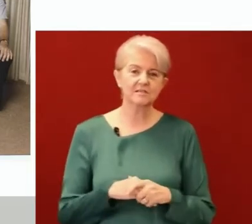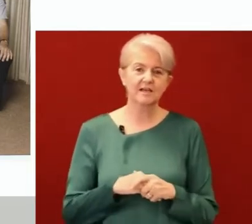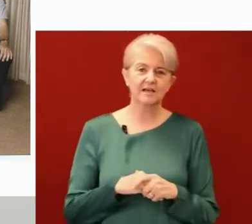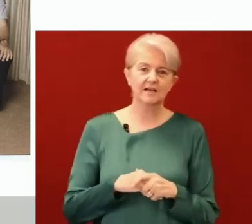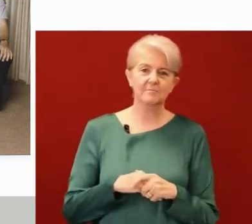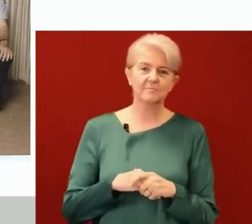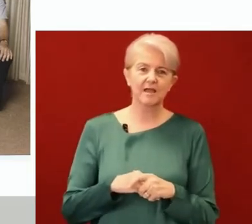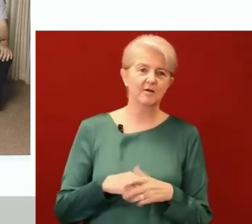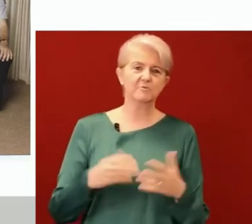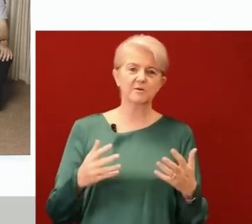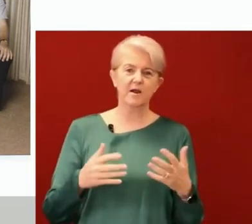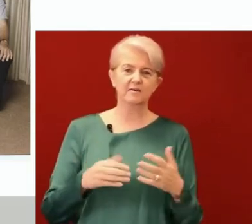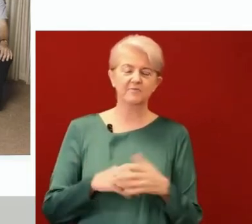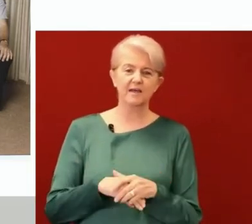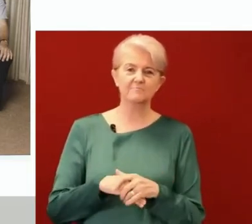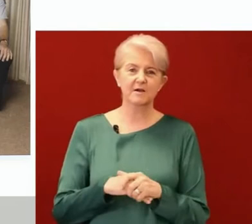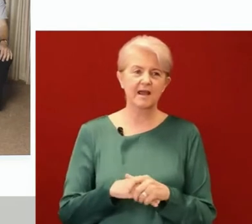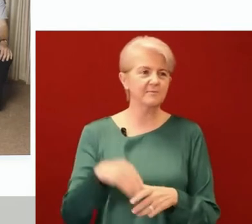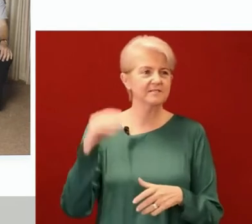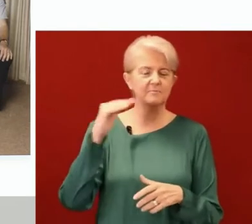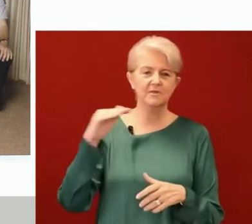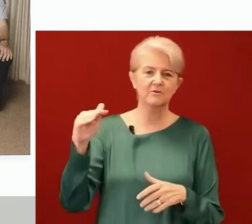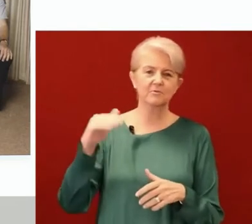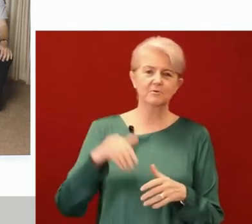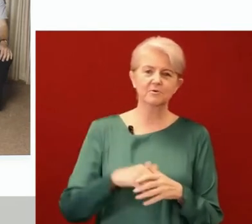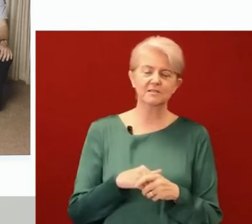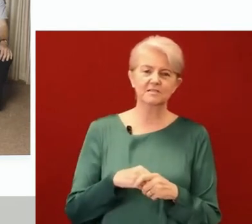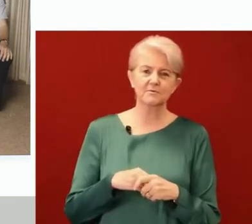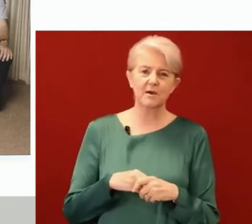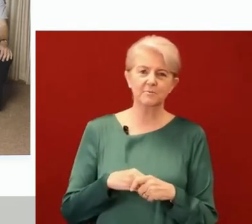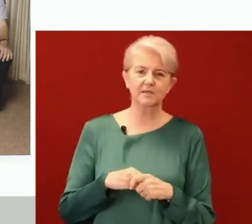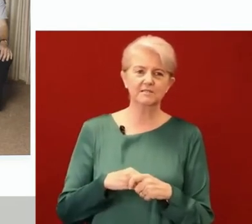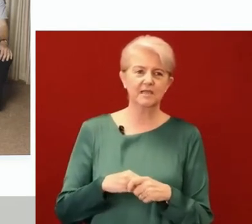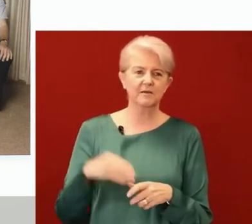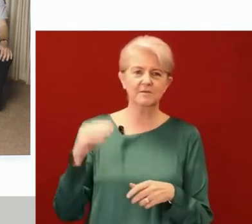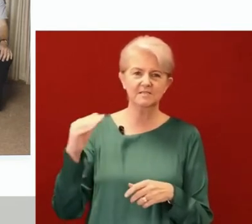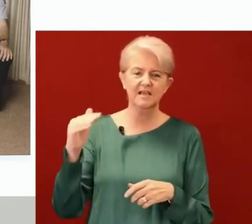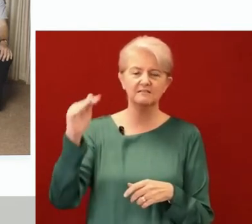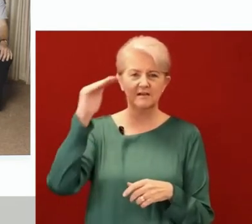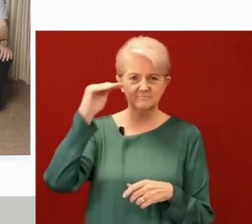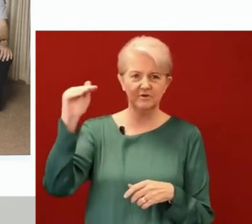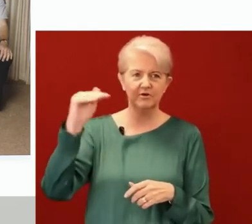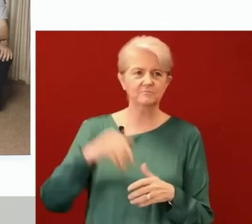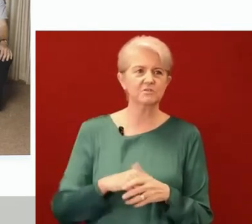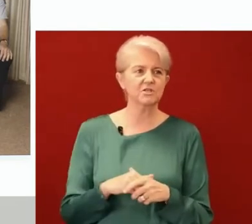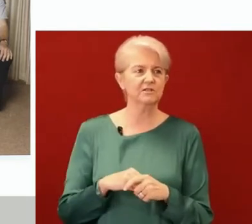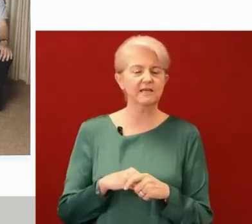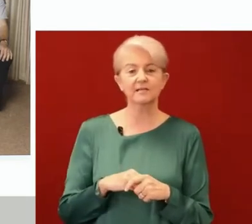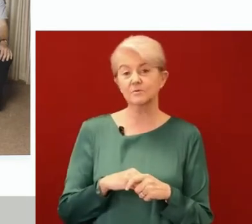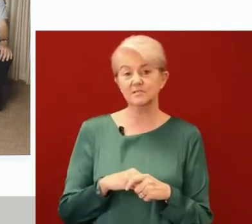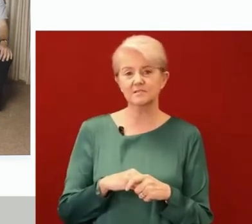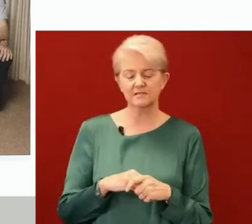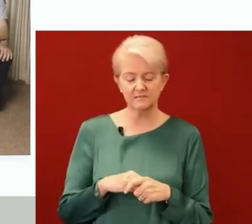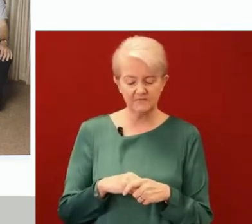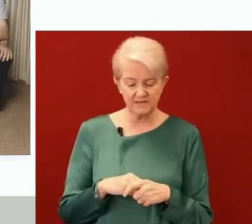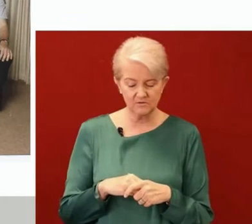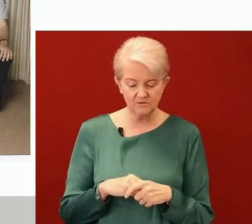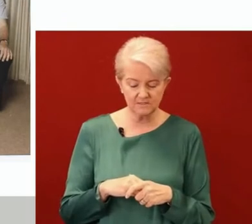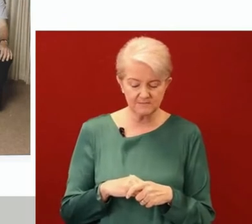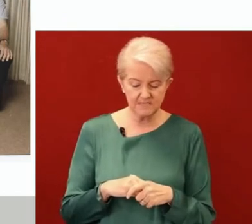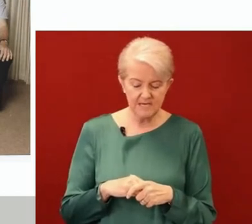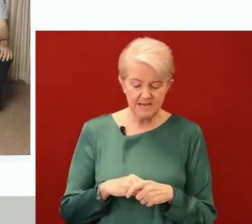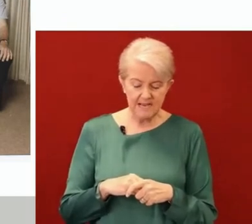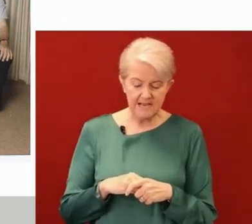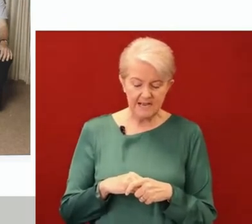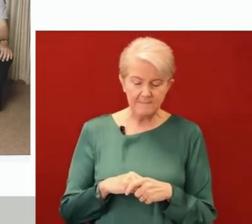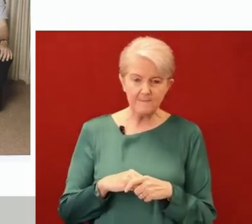course, and I'm pretty proud of that. My name is up there on a board at the WA Police Academy saying that, you know, Michelle Langley was the ducks of that